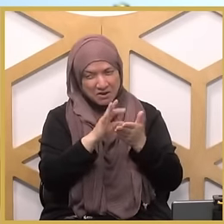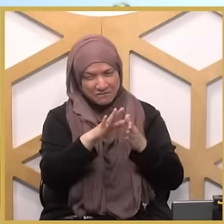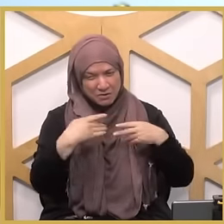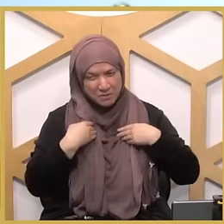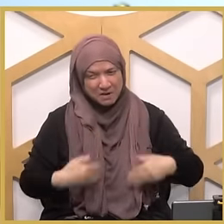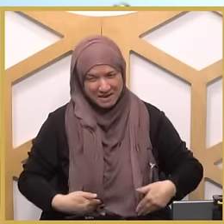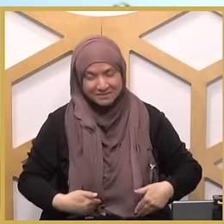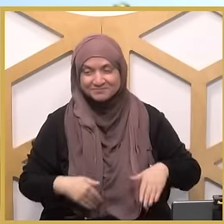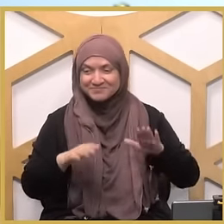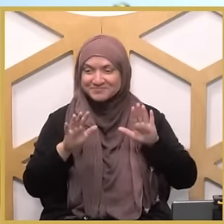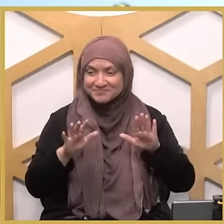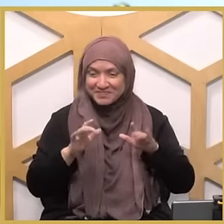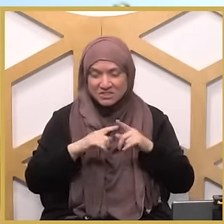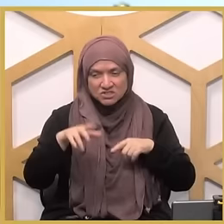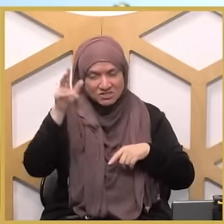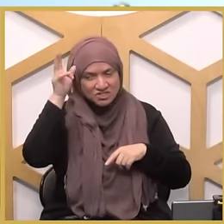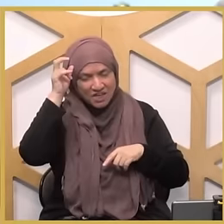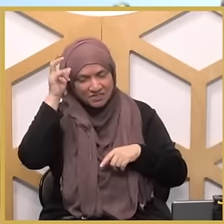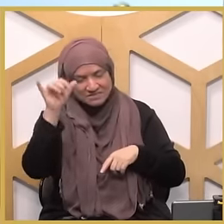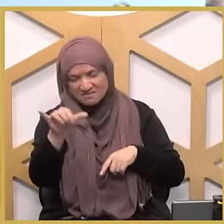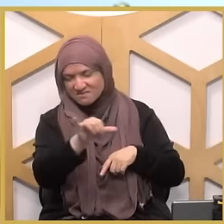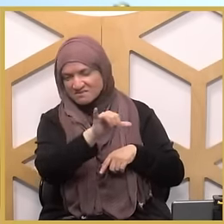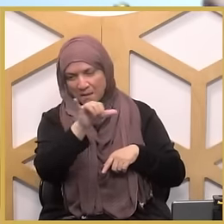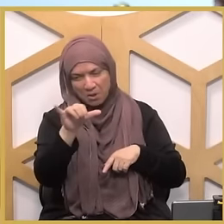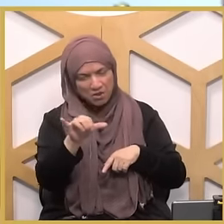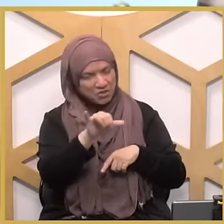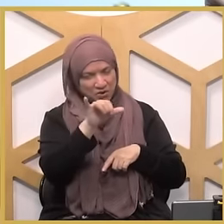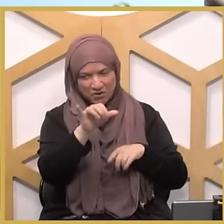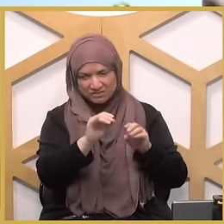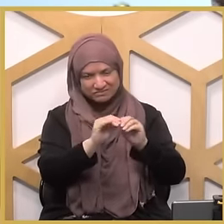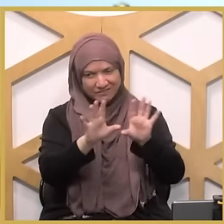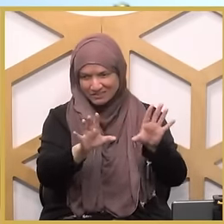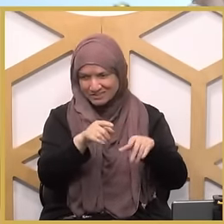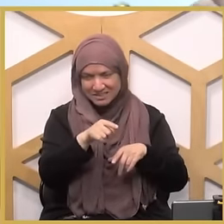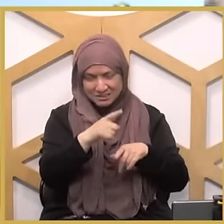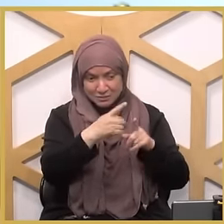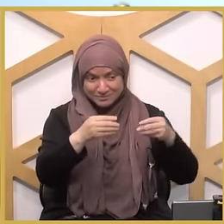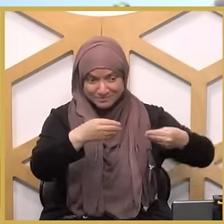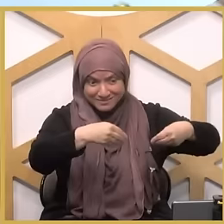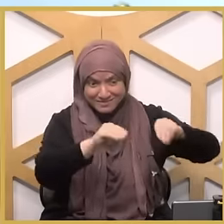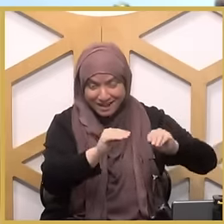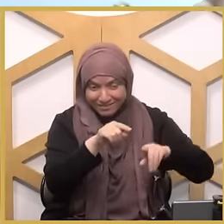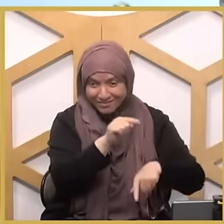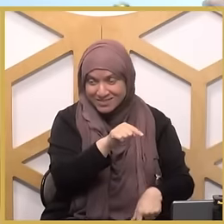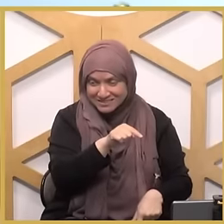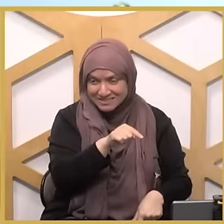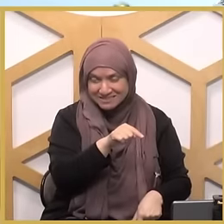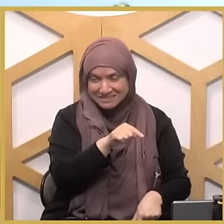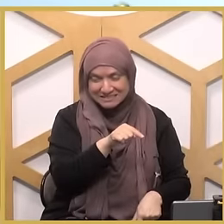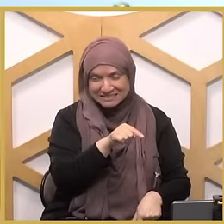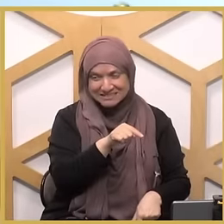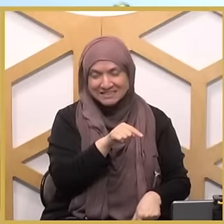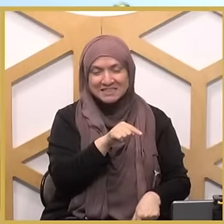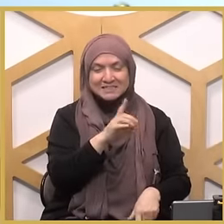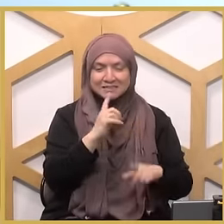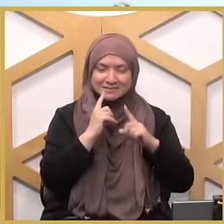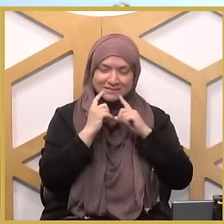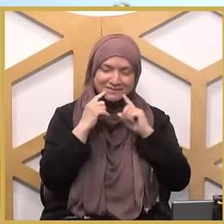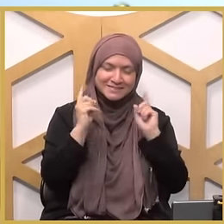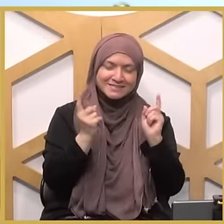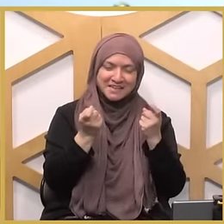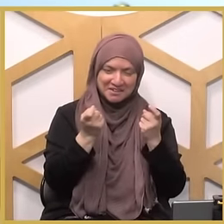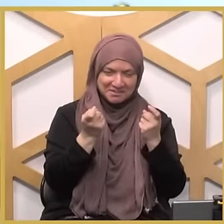side effects, right? And those side effects are catastrophic, and the medicine isn't as effective as he's made it out to